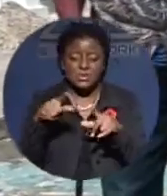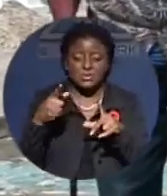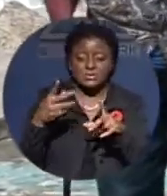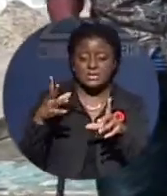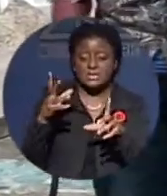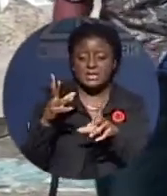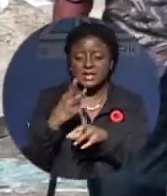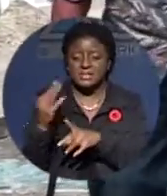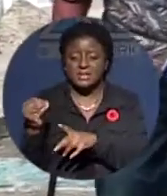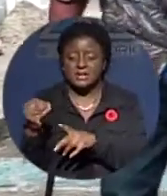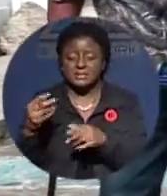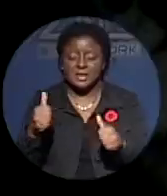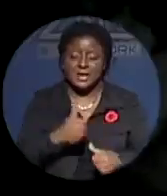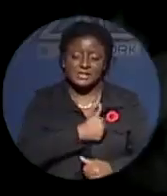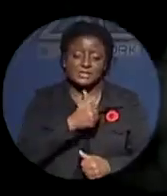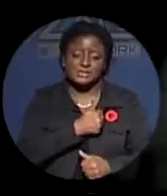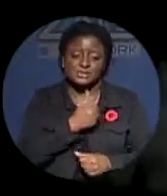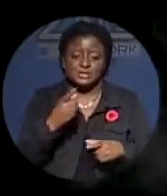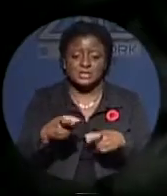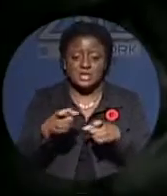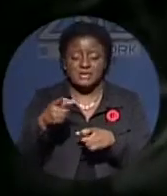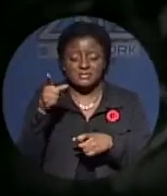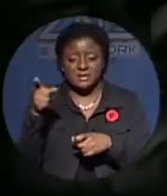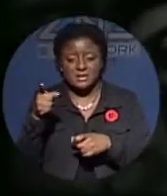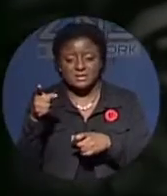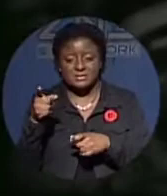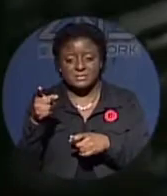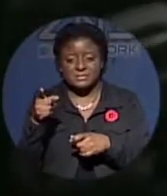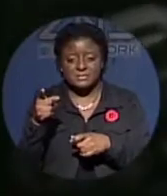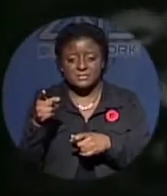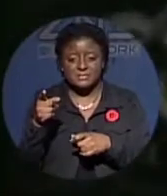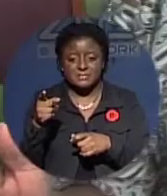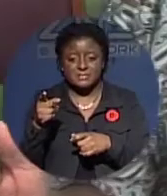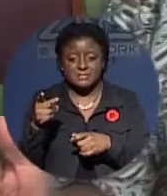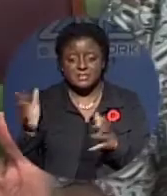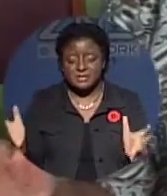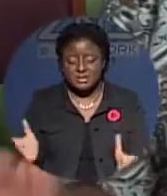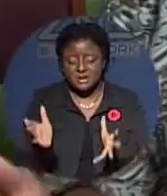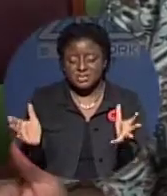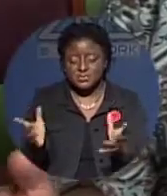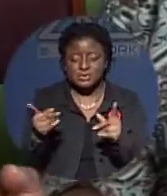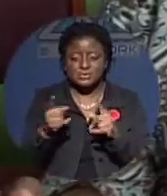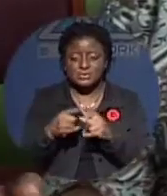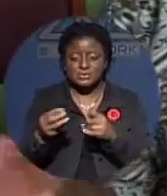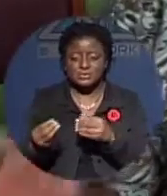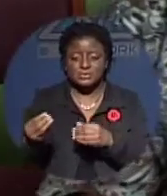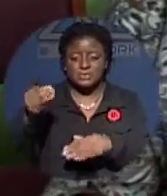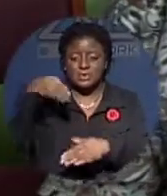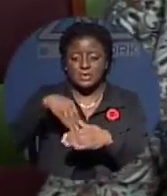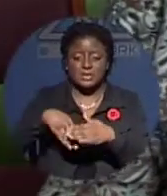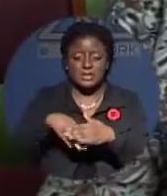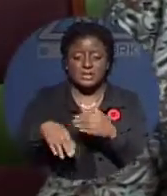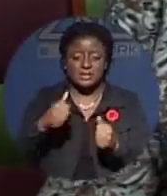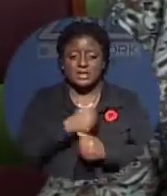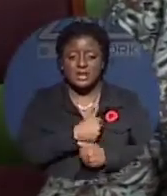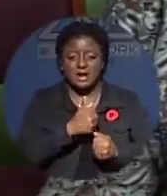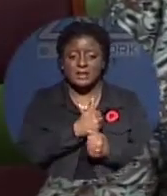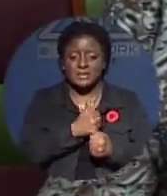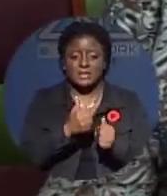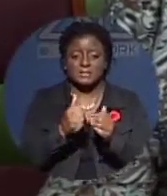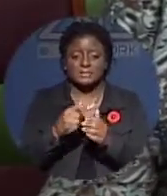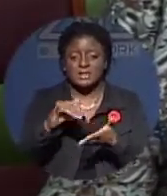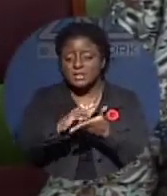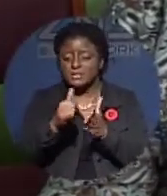former war soldier the push he needed to enlist in the Army. Those planes were fully equipped